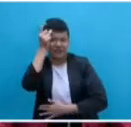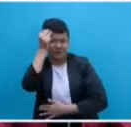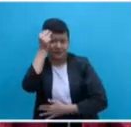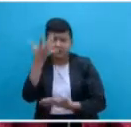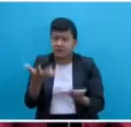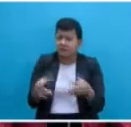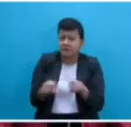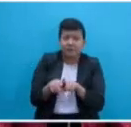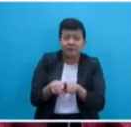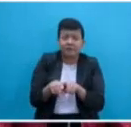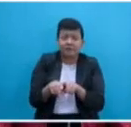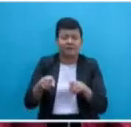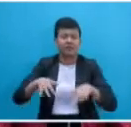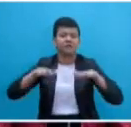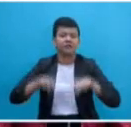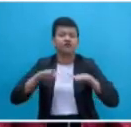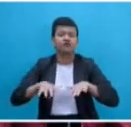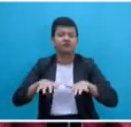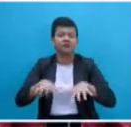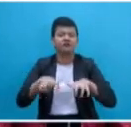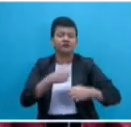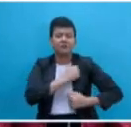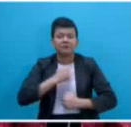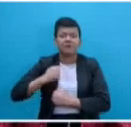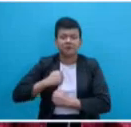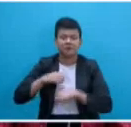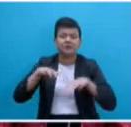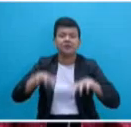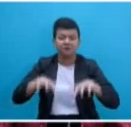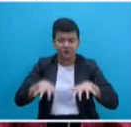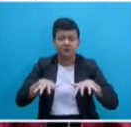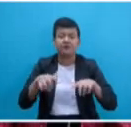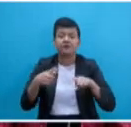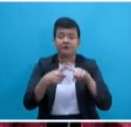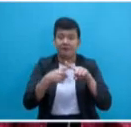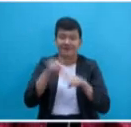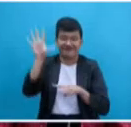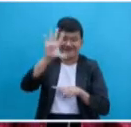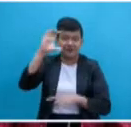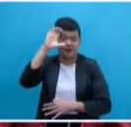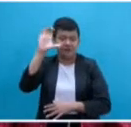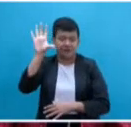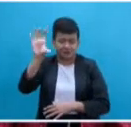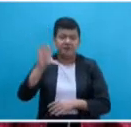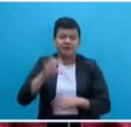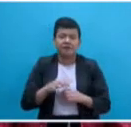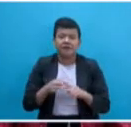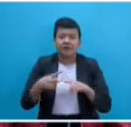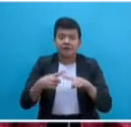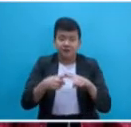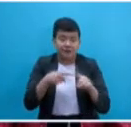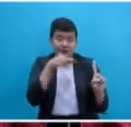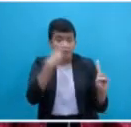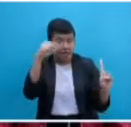were 4 English names, 1 Indian name, and the rest, 43, were Itoke names. When I look around